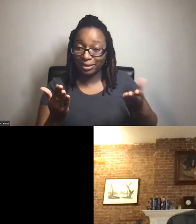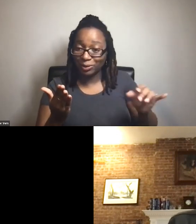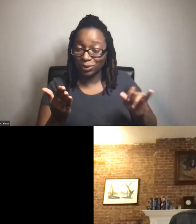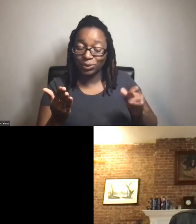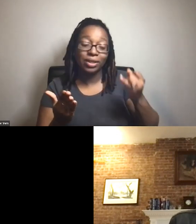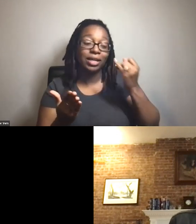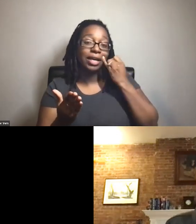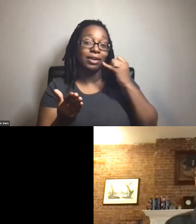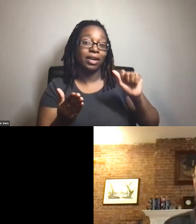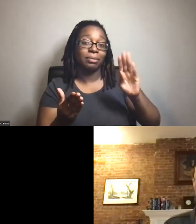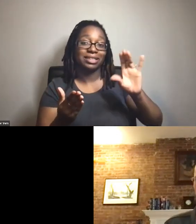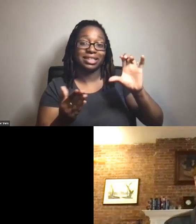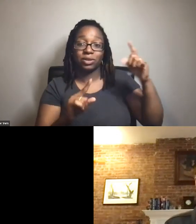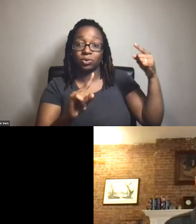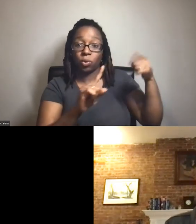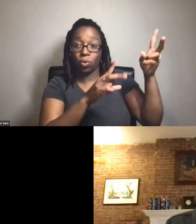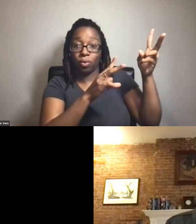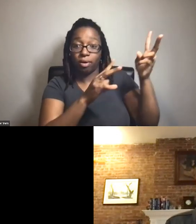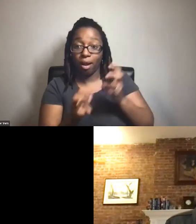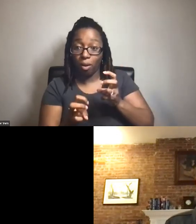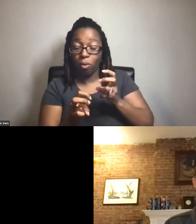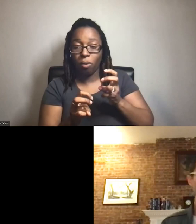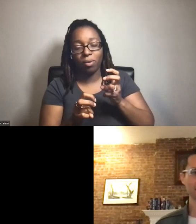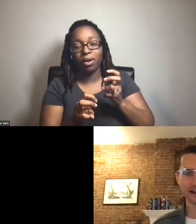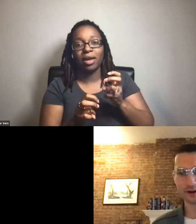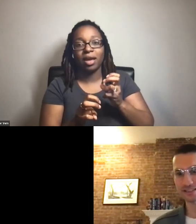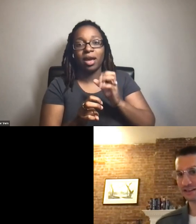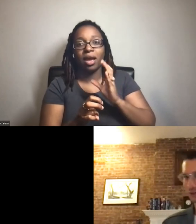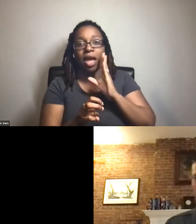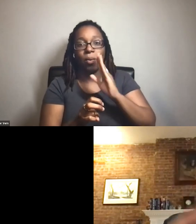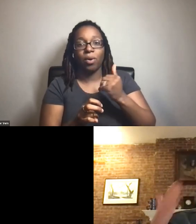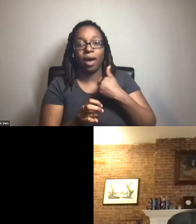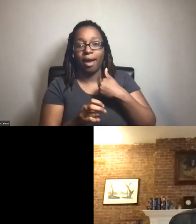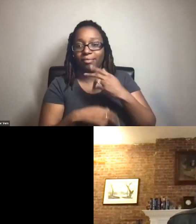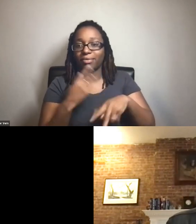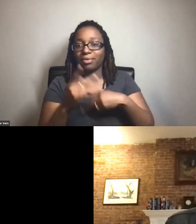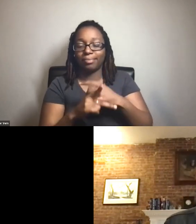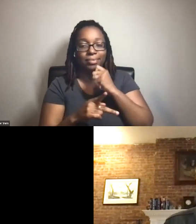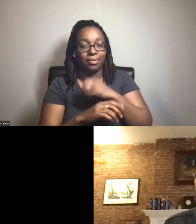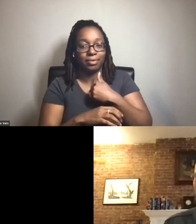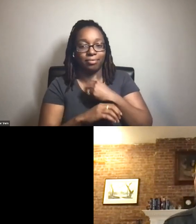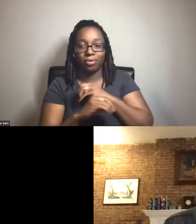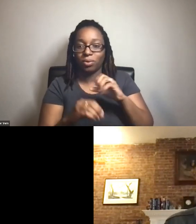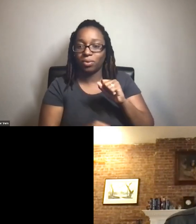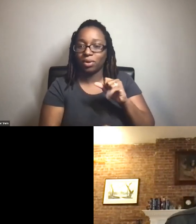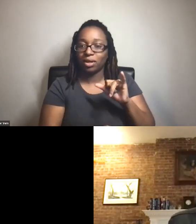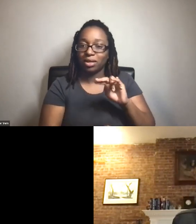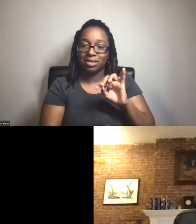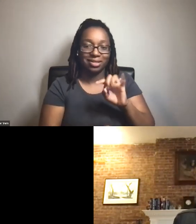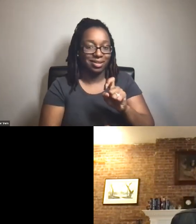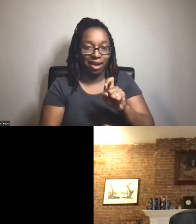score, it will download a version that doesn't have any syntax errors and includes kind of some extra header